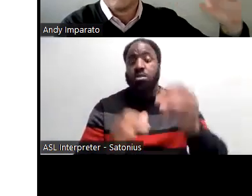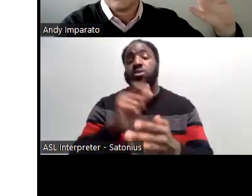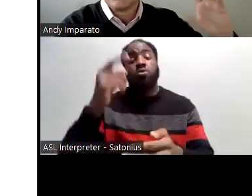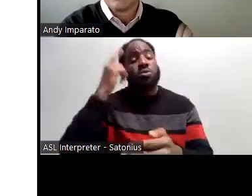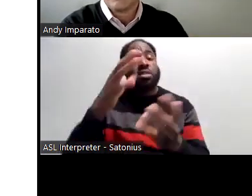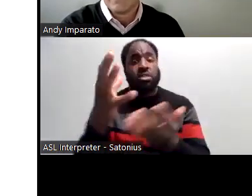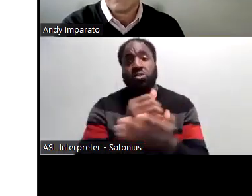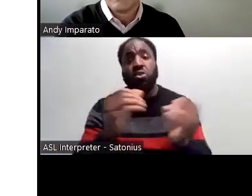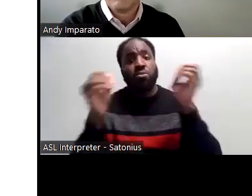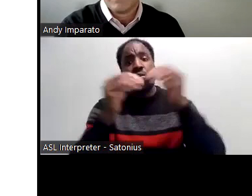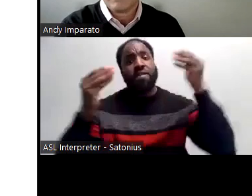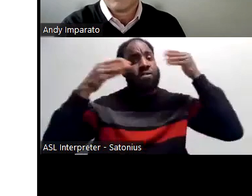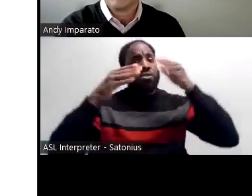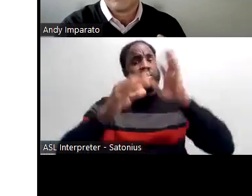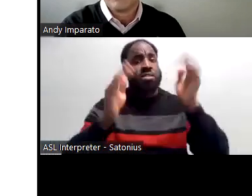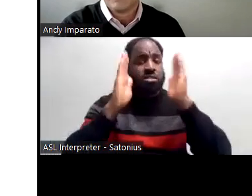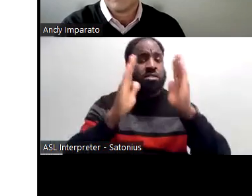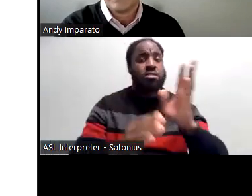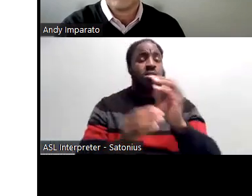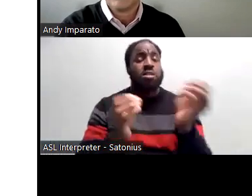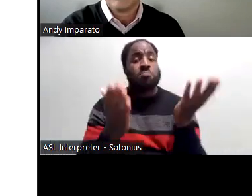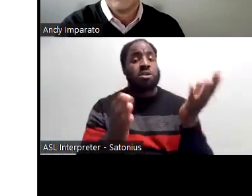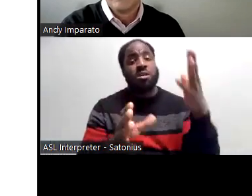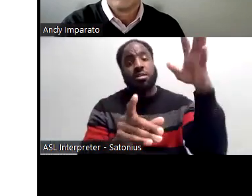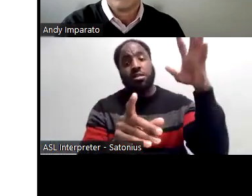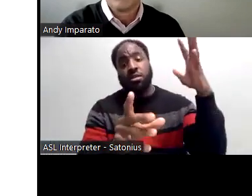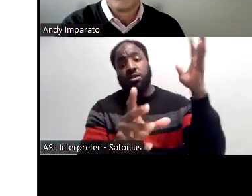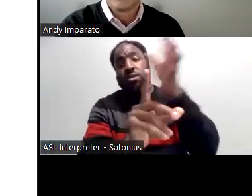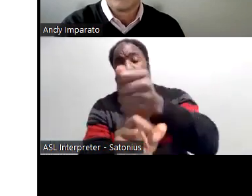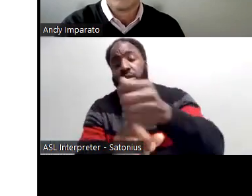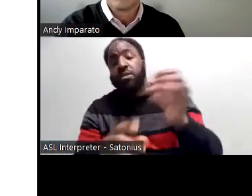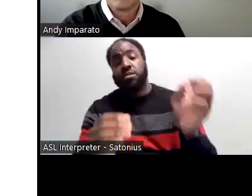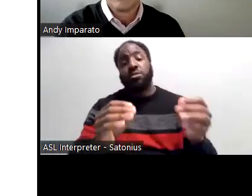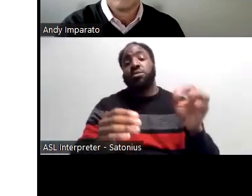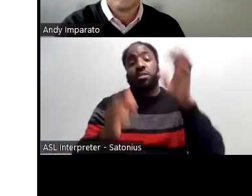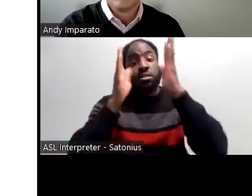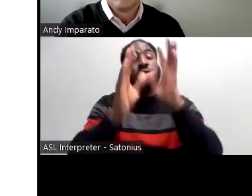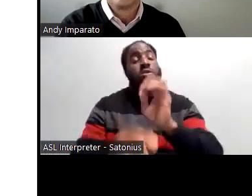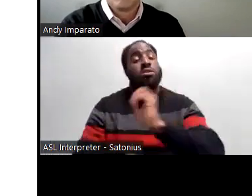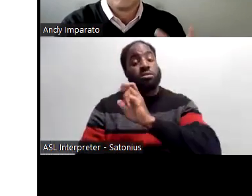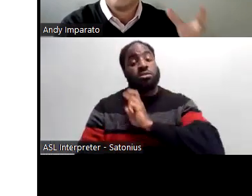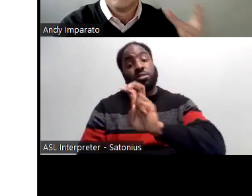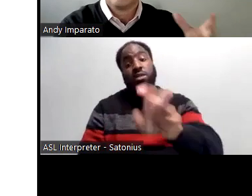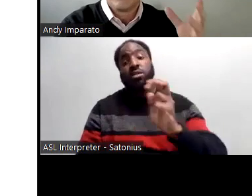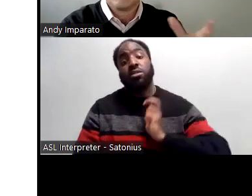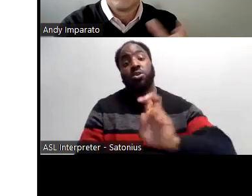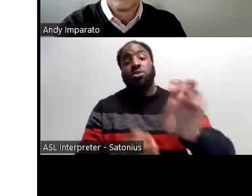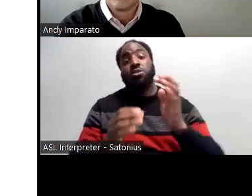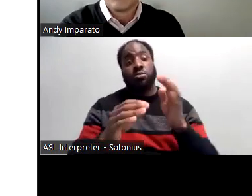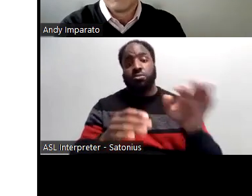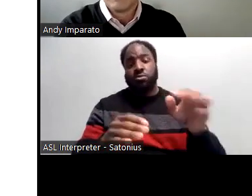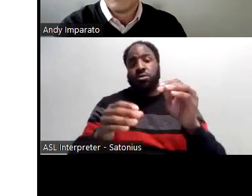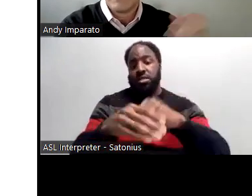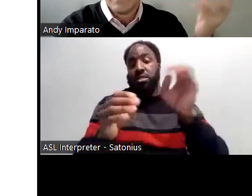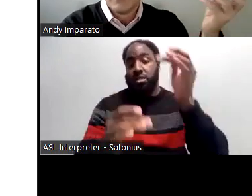deserve focus and attention and might capture the imagination of stakeholders across the state. It's hard to track